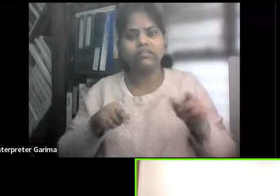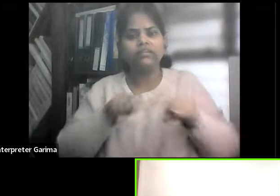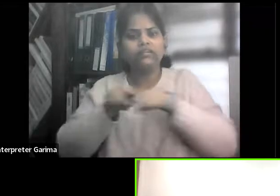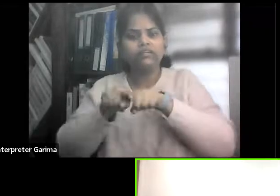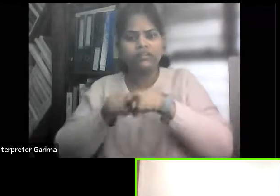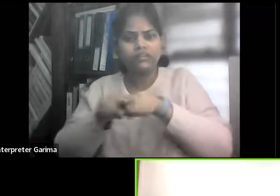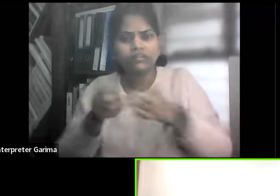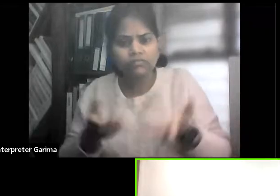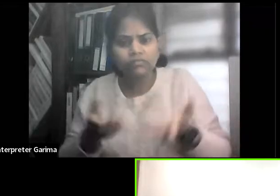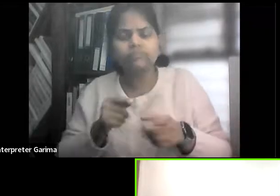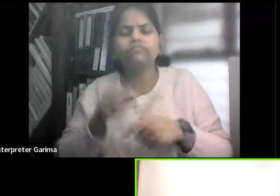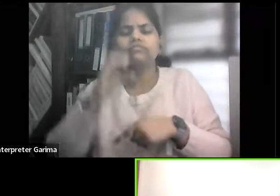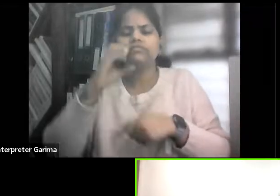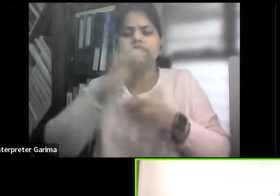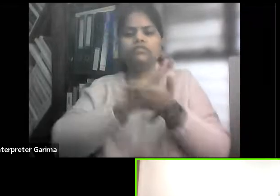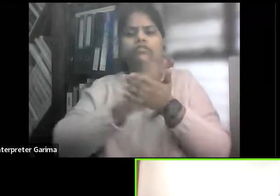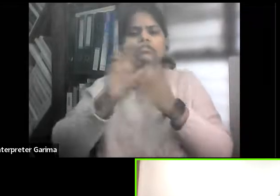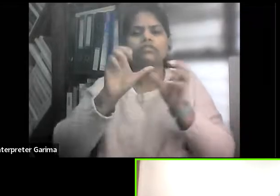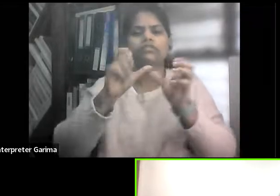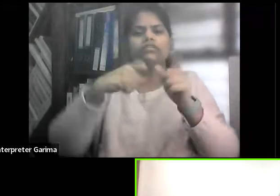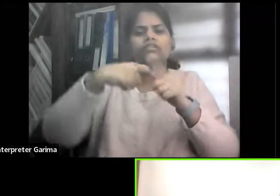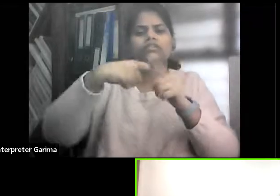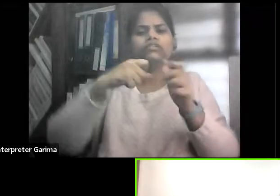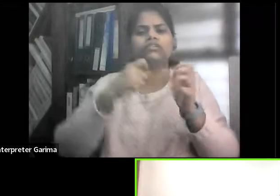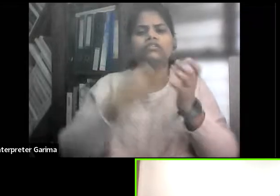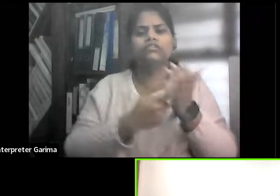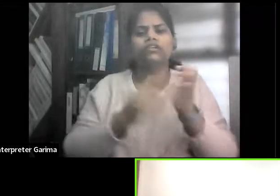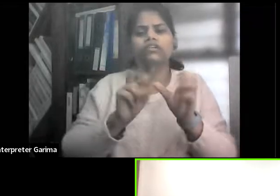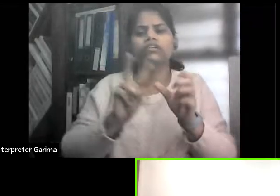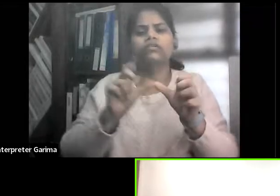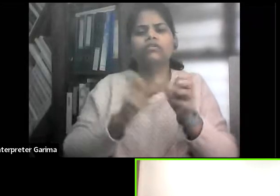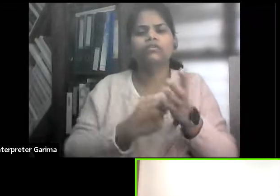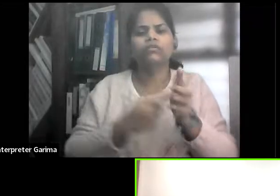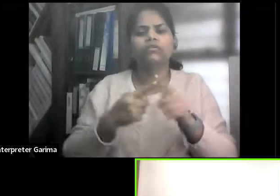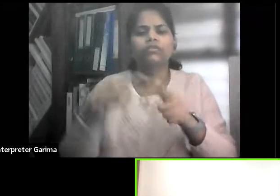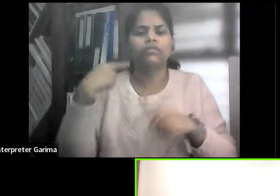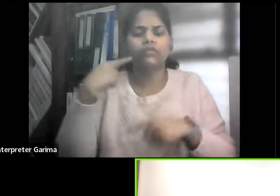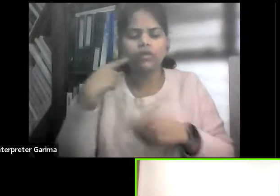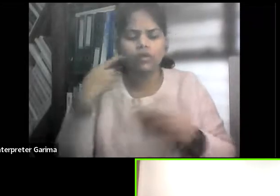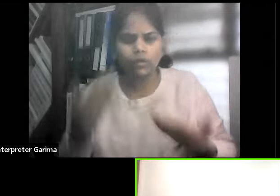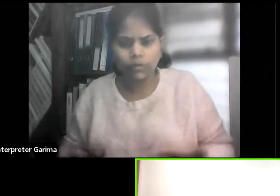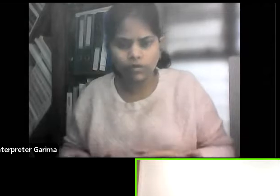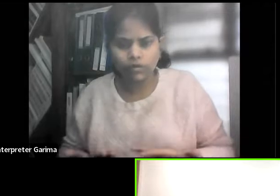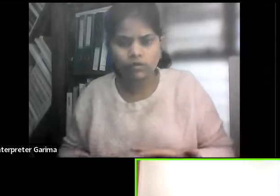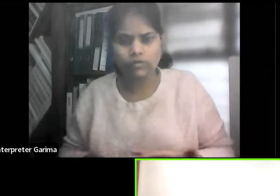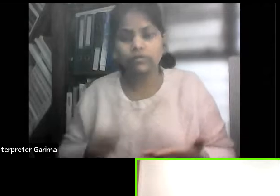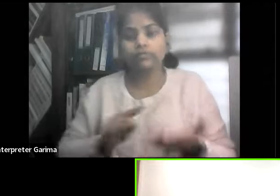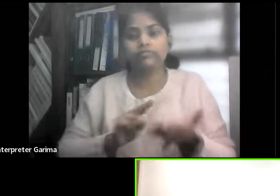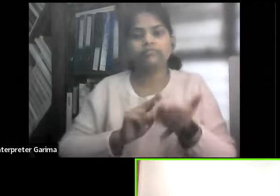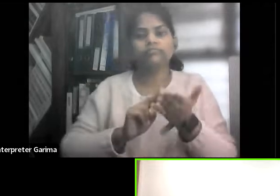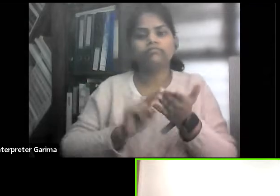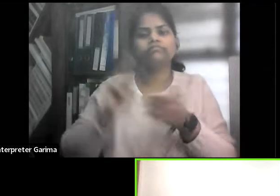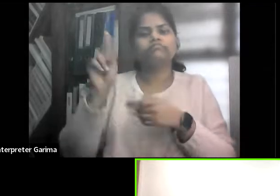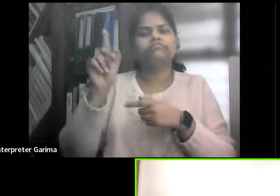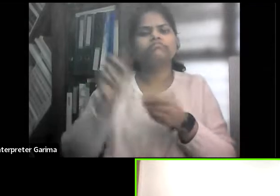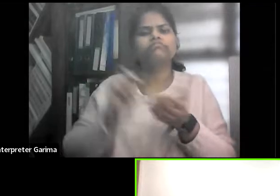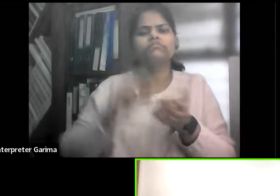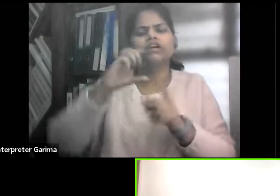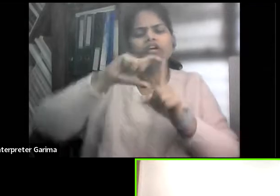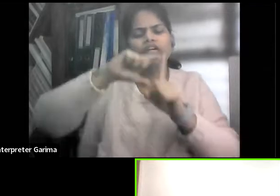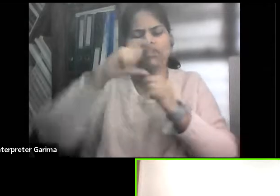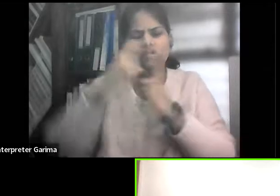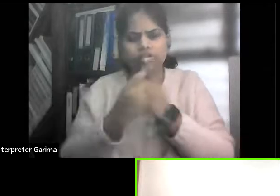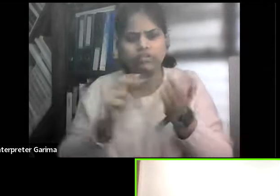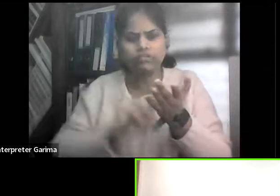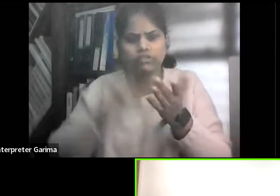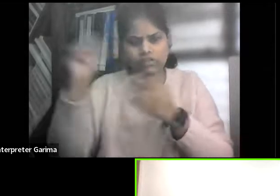and Khokar's works annotate this shift to mid-20th century development in cultural nationalism, which aimed at regulating the performance style of